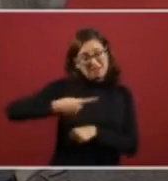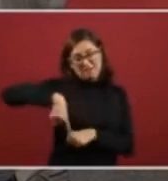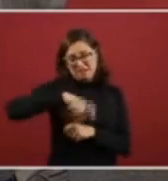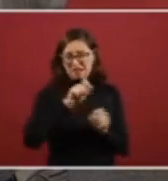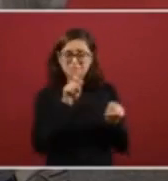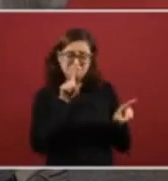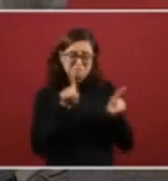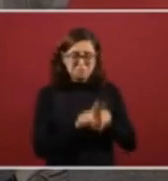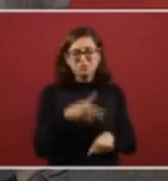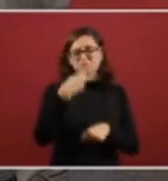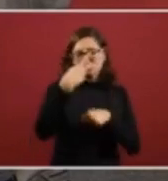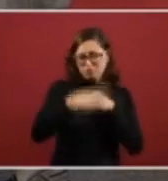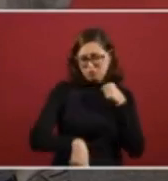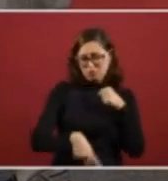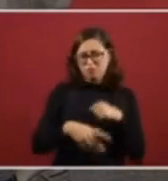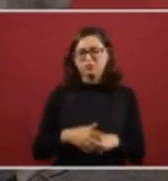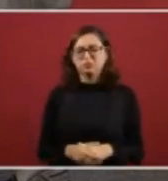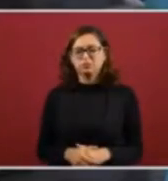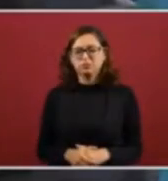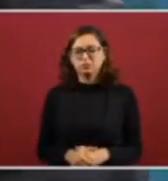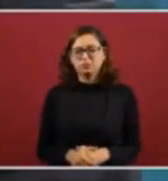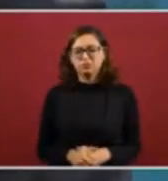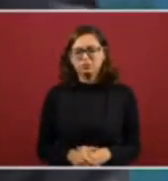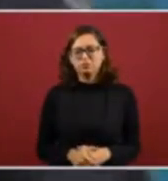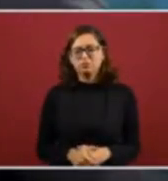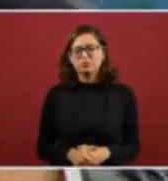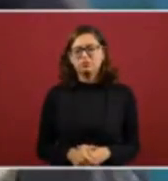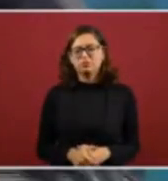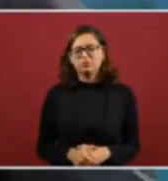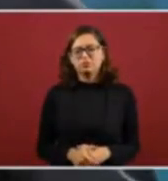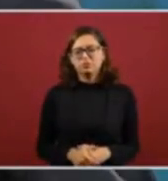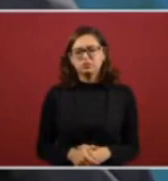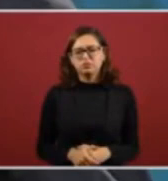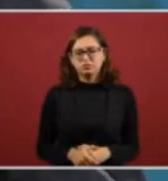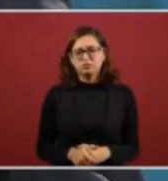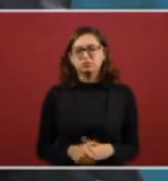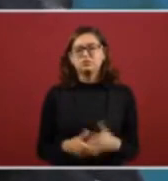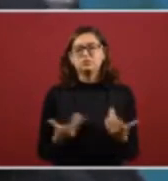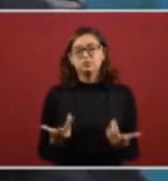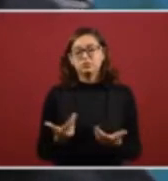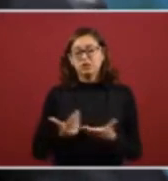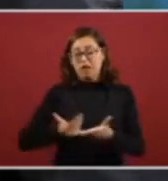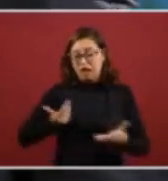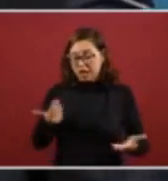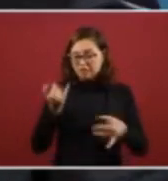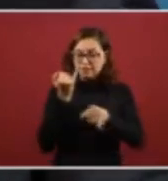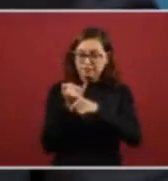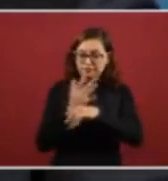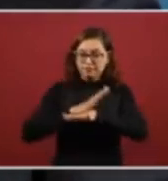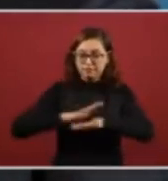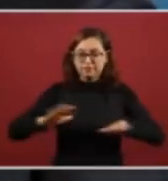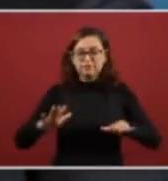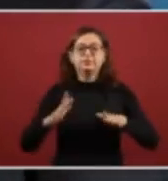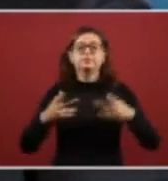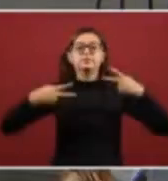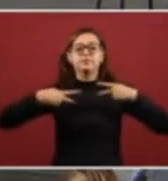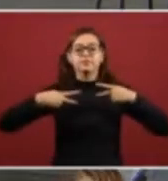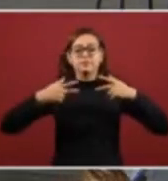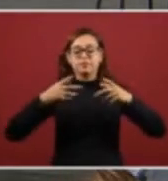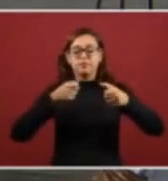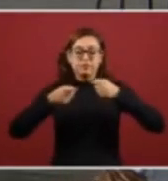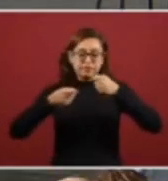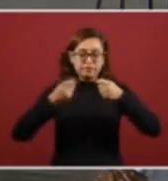rescue workers of all the three areas of government. And the evacuation was done. We did a previous information